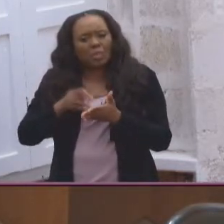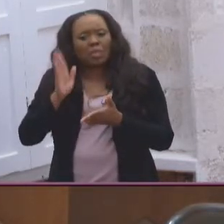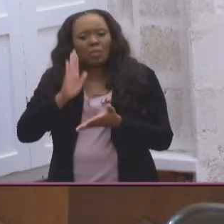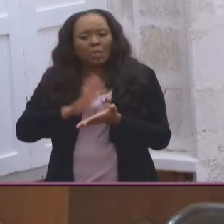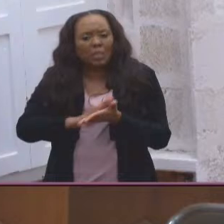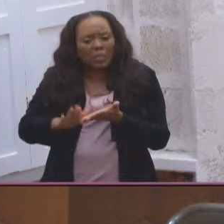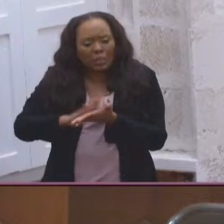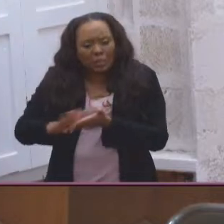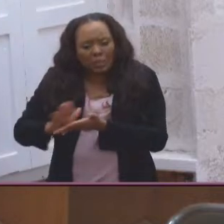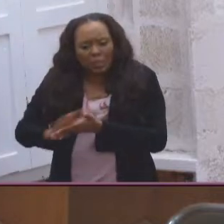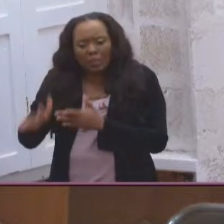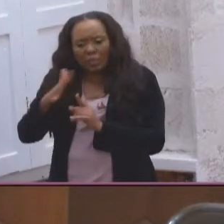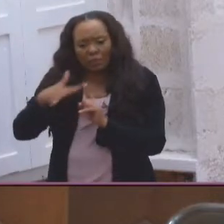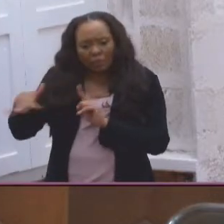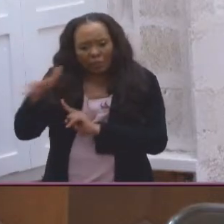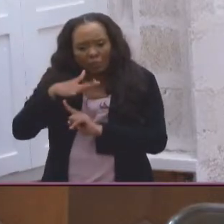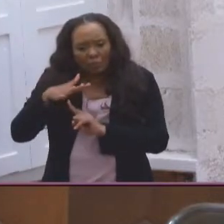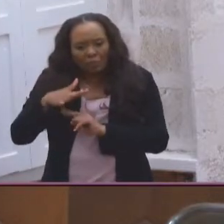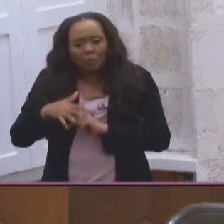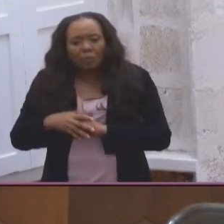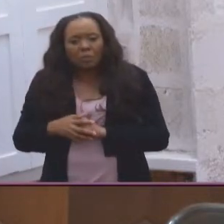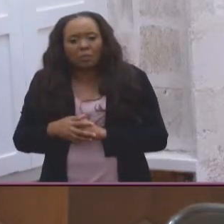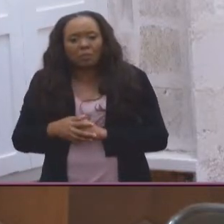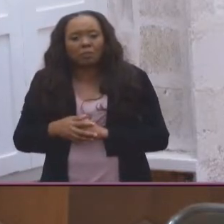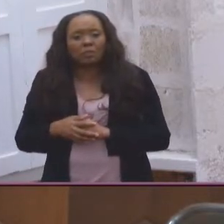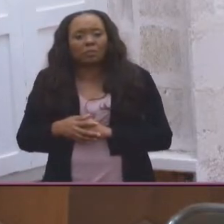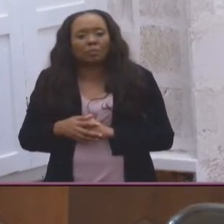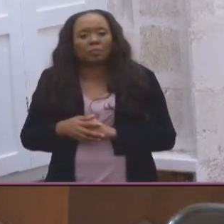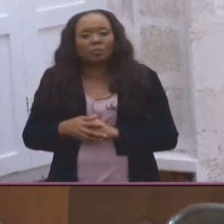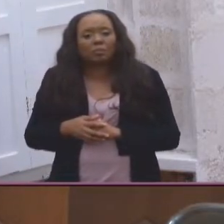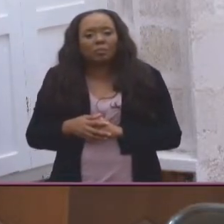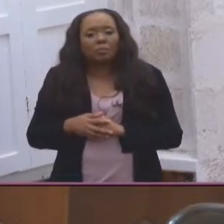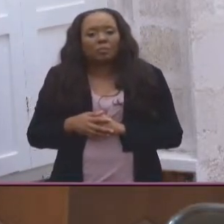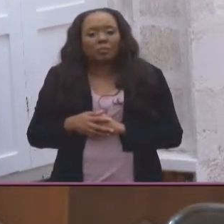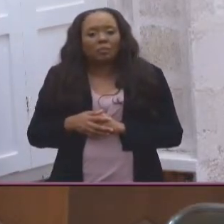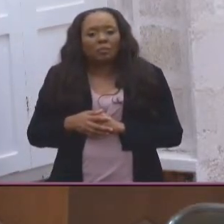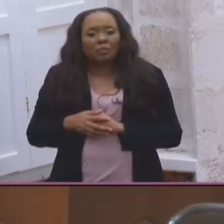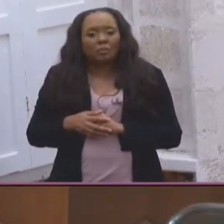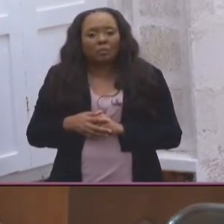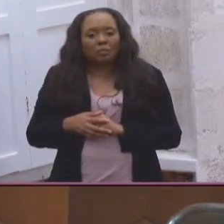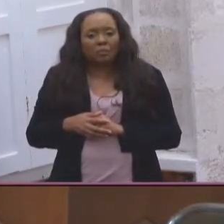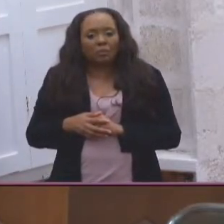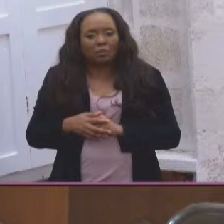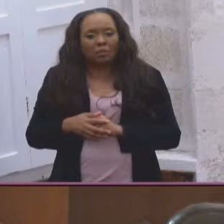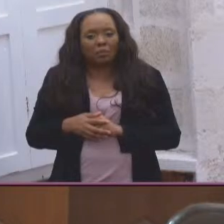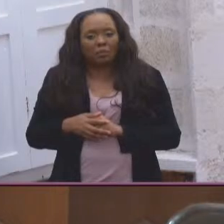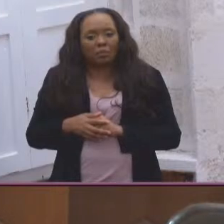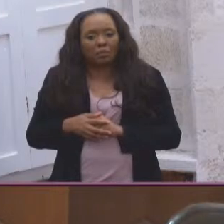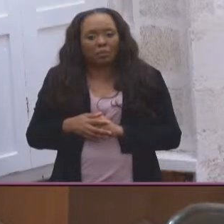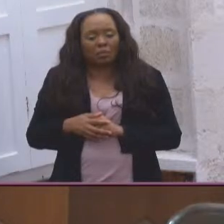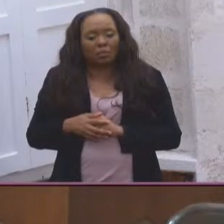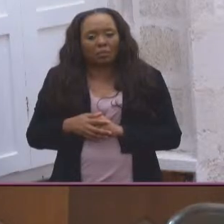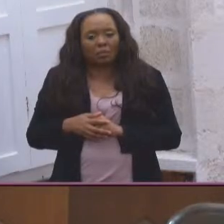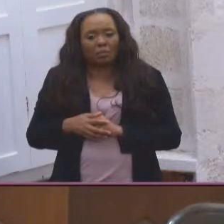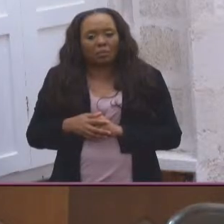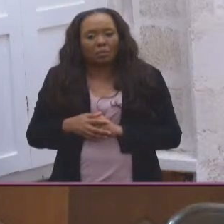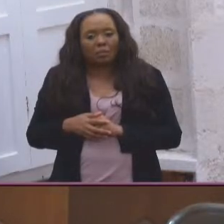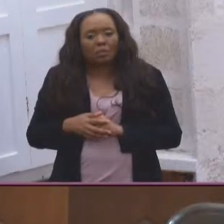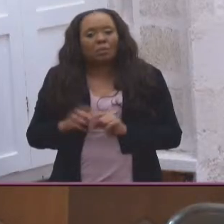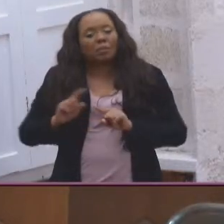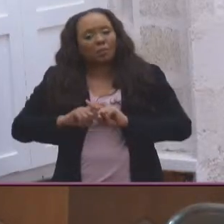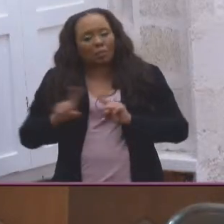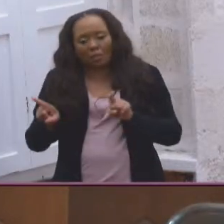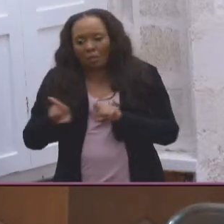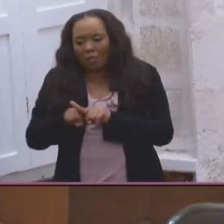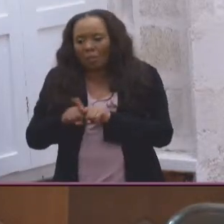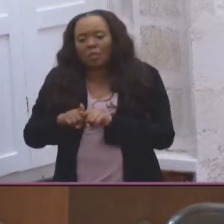a bit further with respect to cleanliness. In that short or long, depends on how you see it, Mr. President,